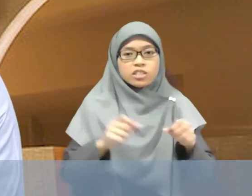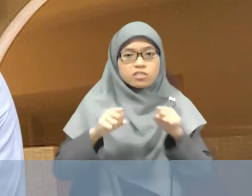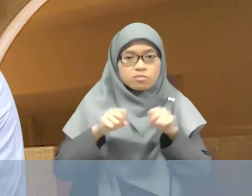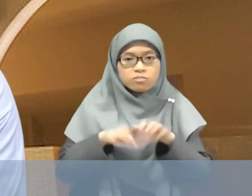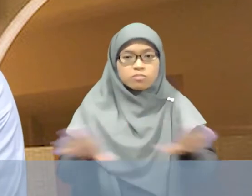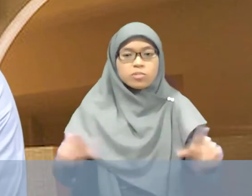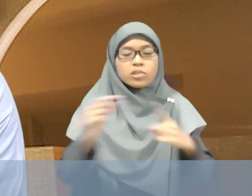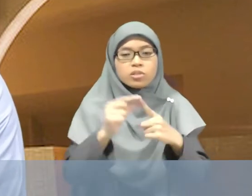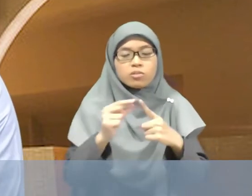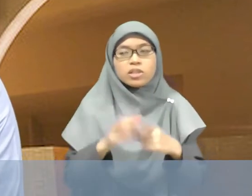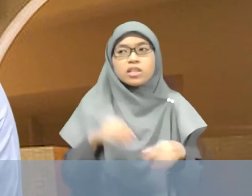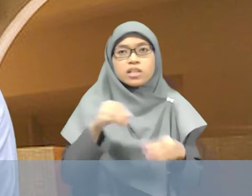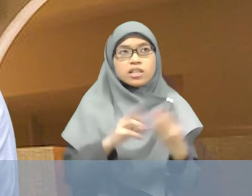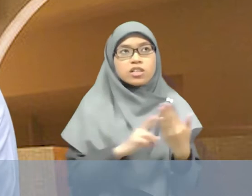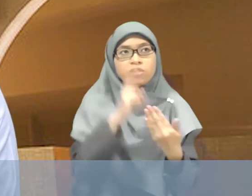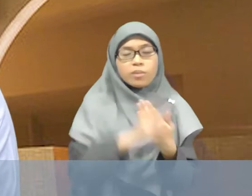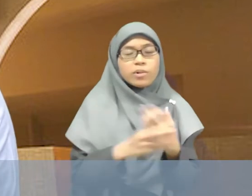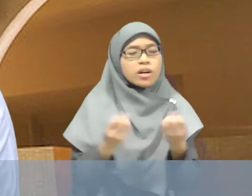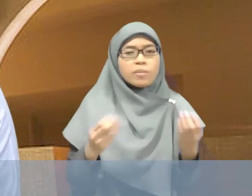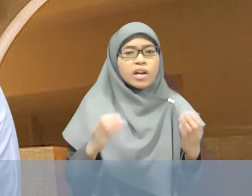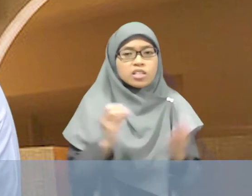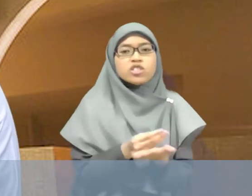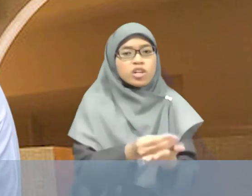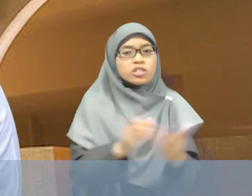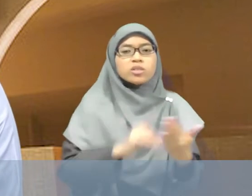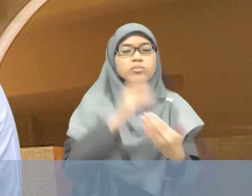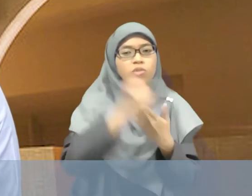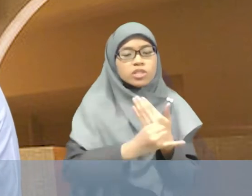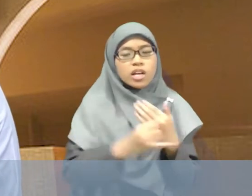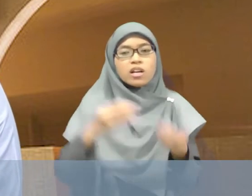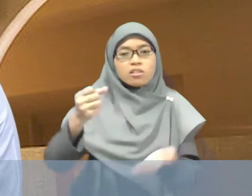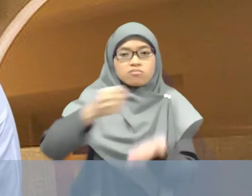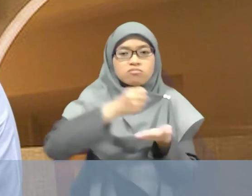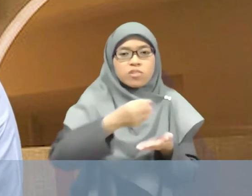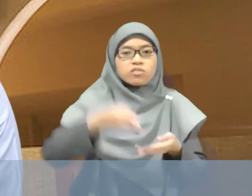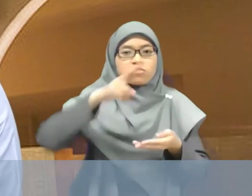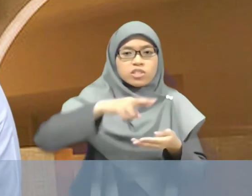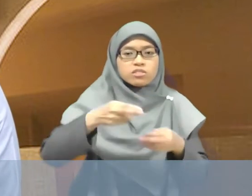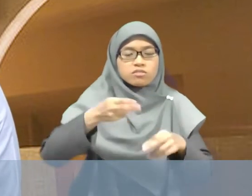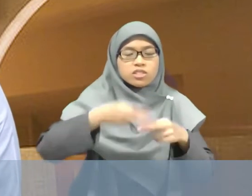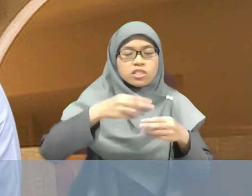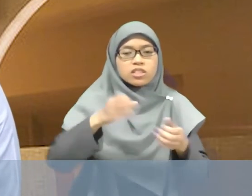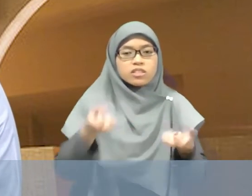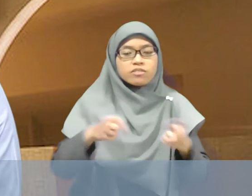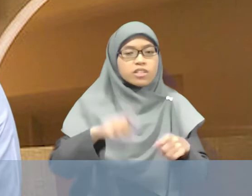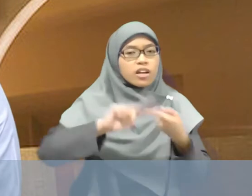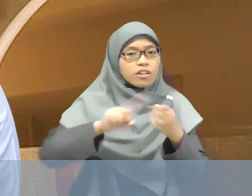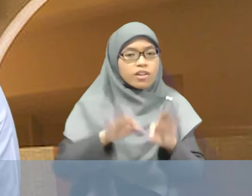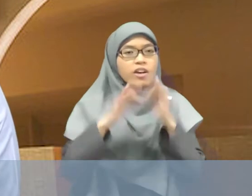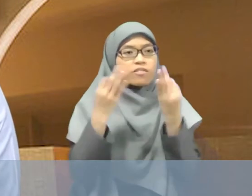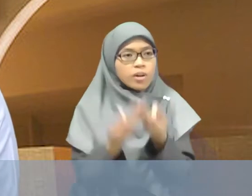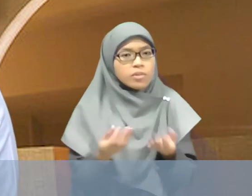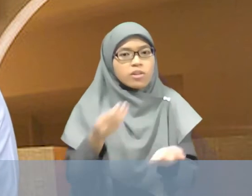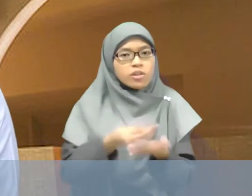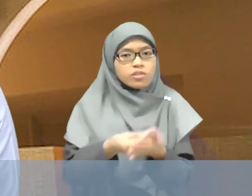word. In Ramadan, there are always charity projects and fundraising events that friends, families, and acquaintances are